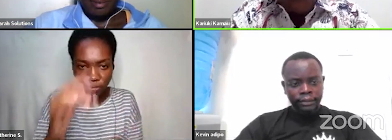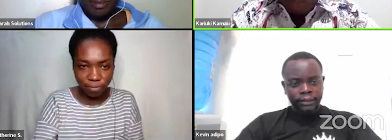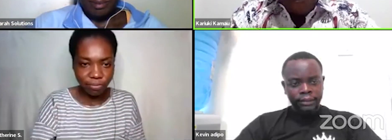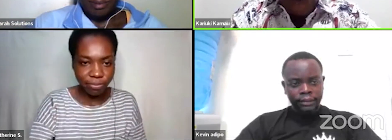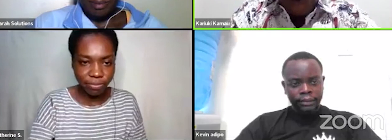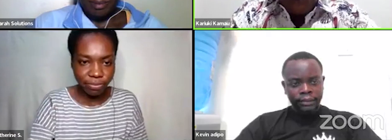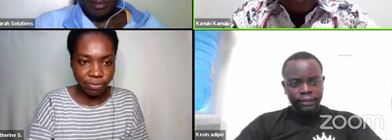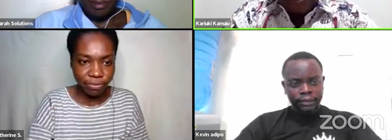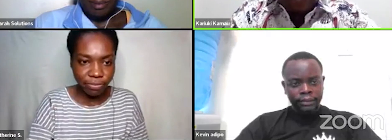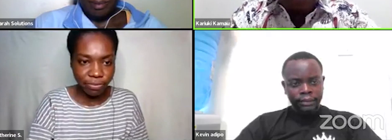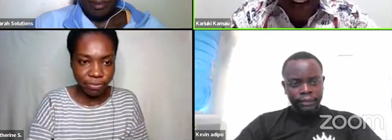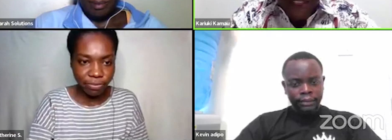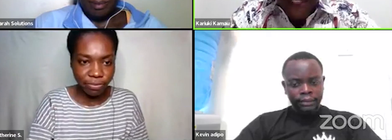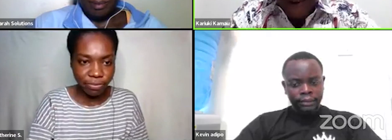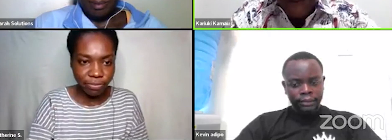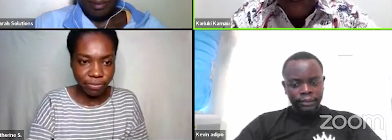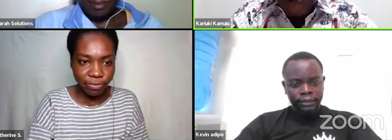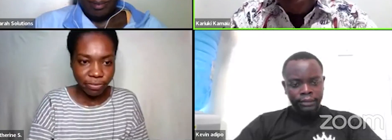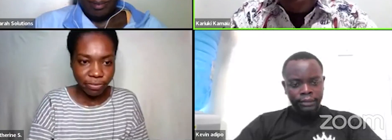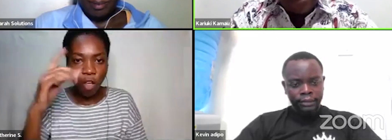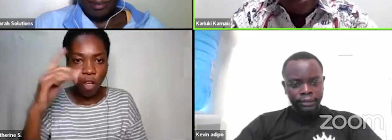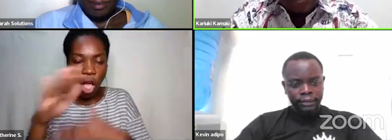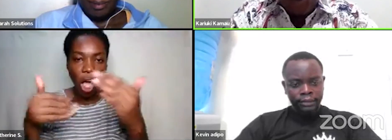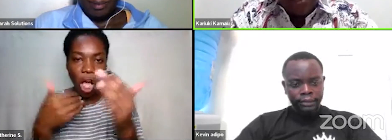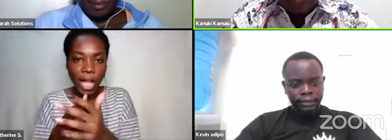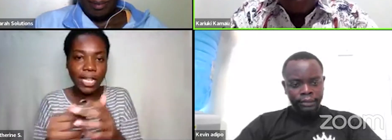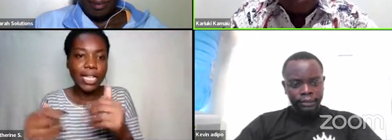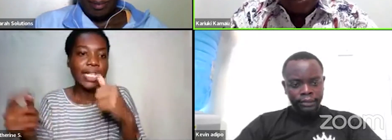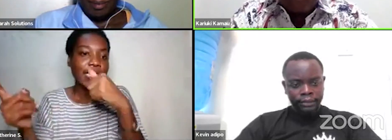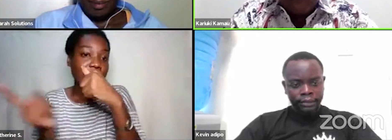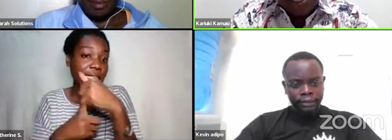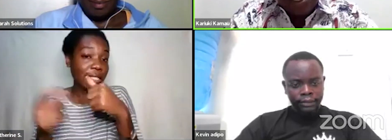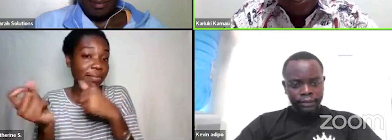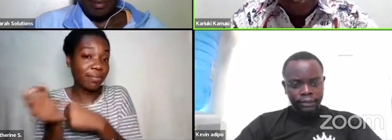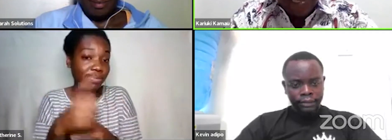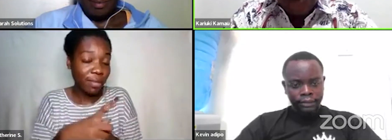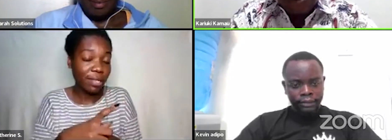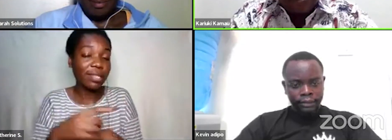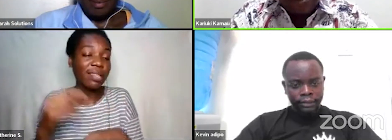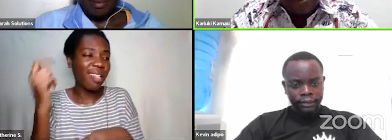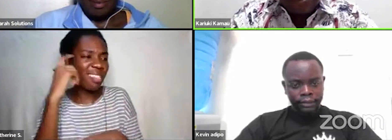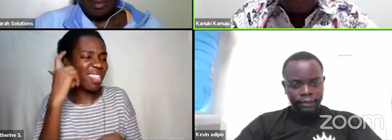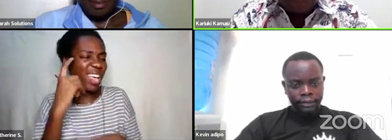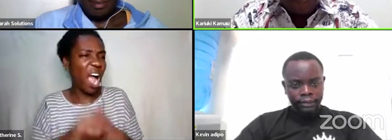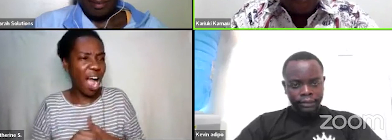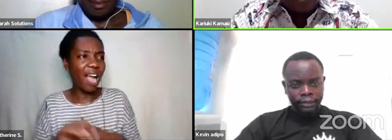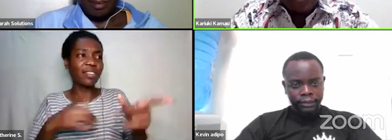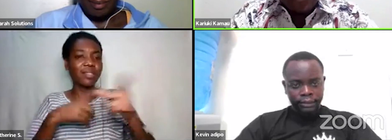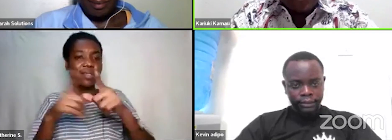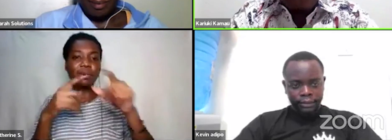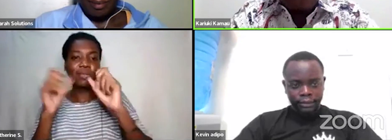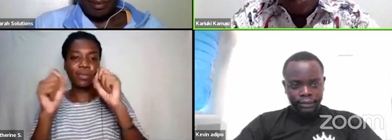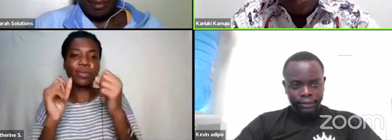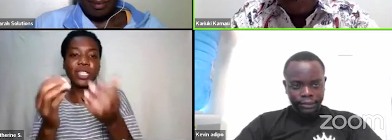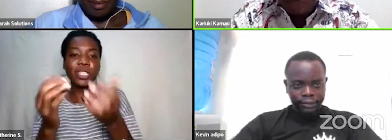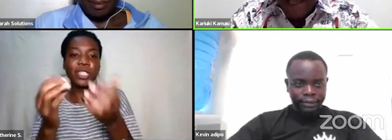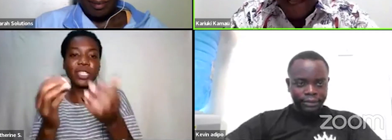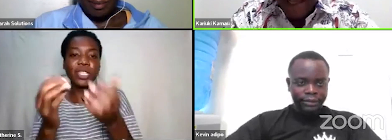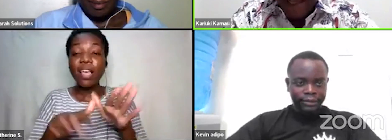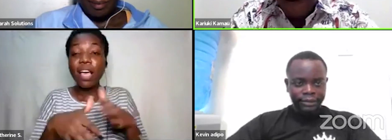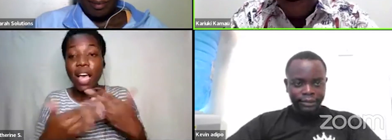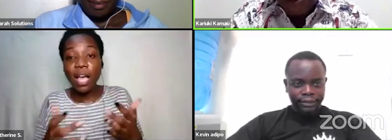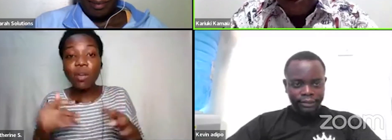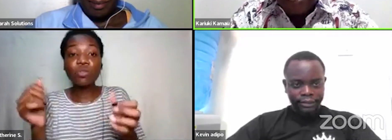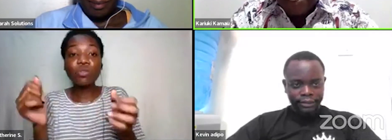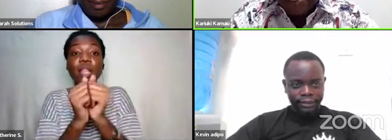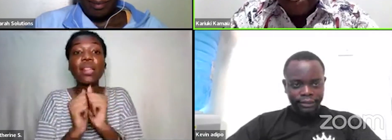Wow. For a whole 6 months, thinking that tourists will start flocking the way I was receiving them when I was with my